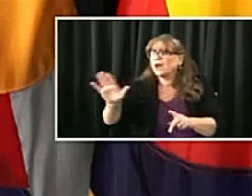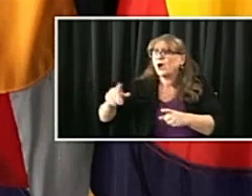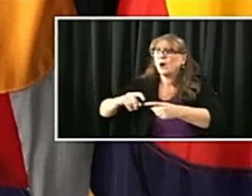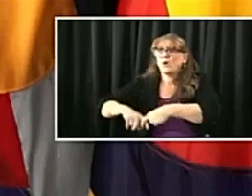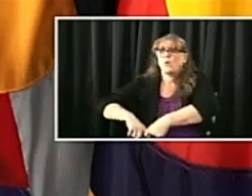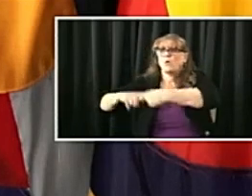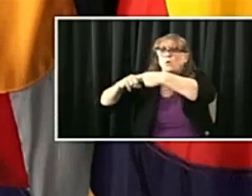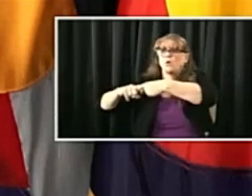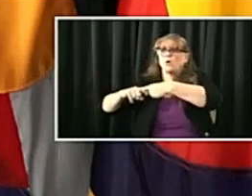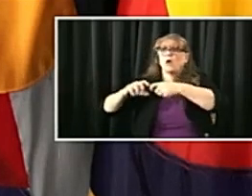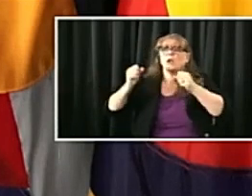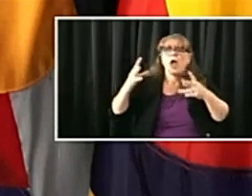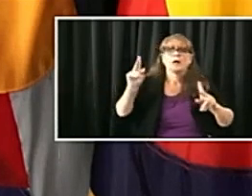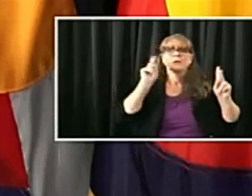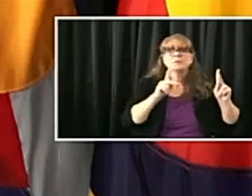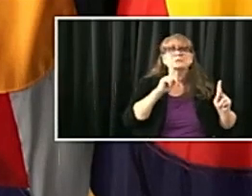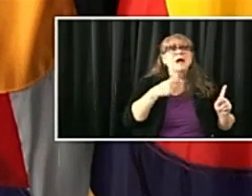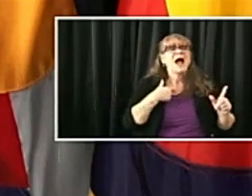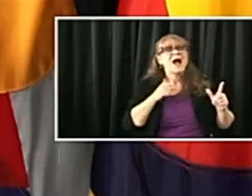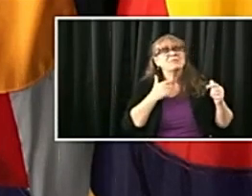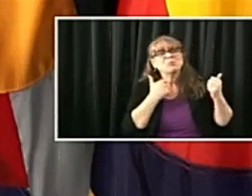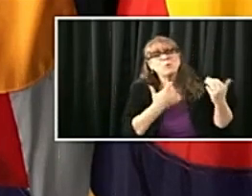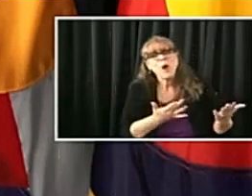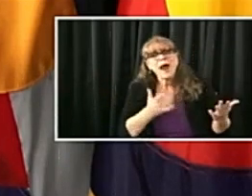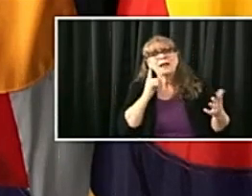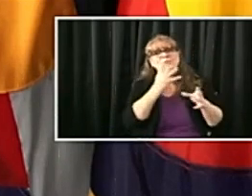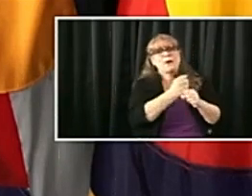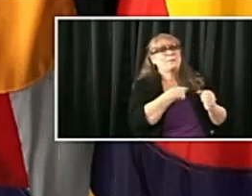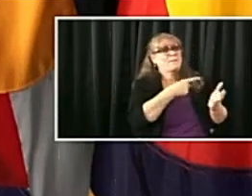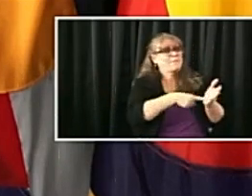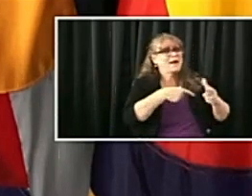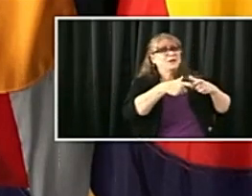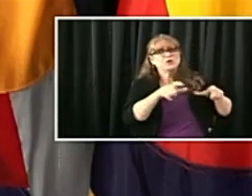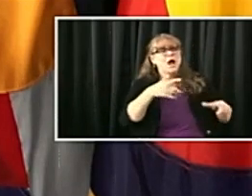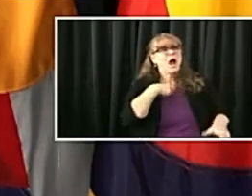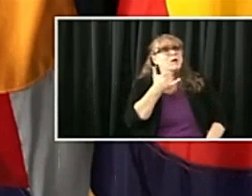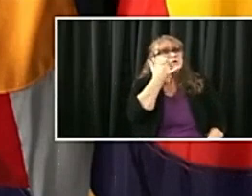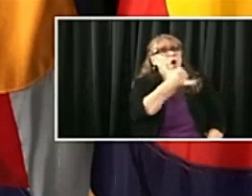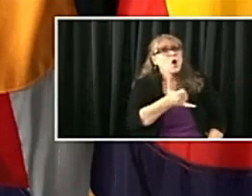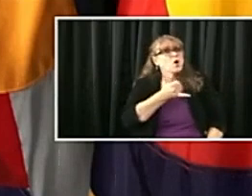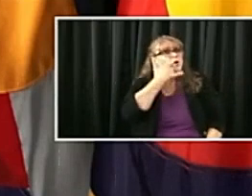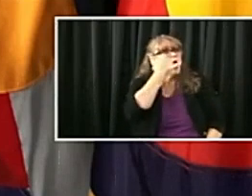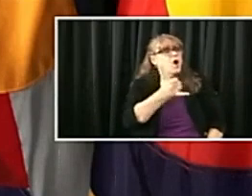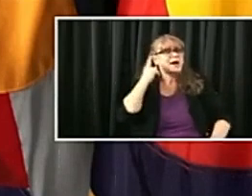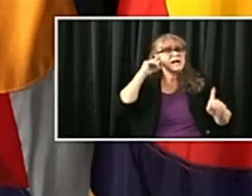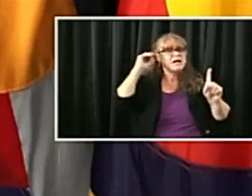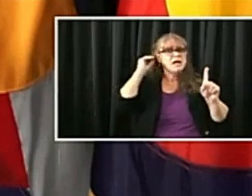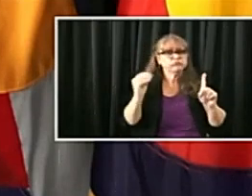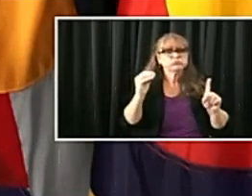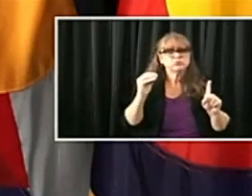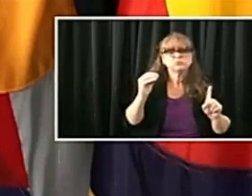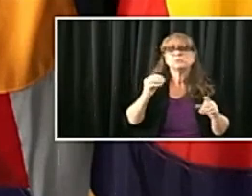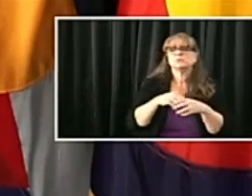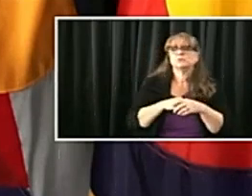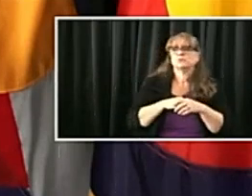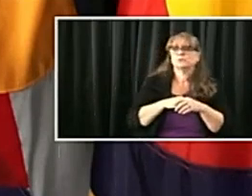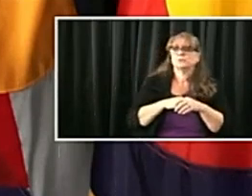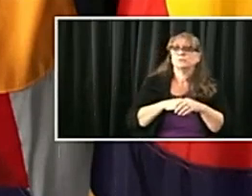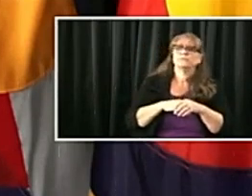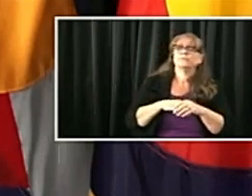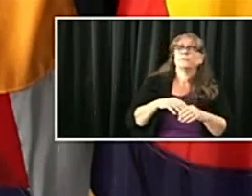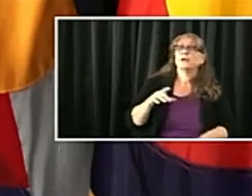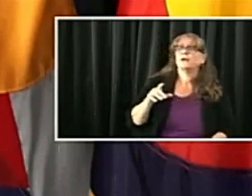not getting good answers and they're desperate. Yeah. So first of all, people should know that you are held harmless from fraud on your account. You will get what you deserve.